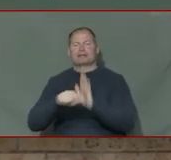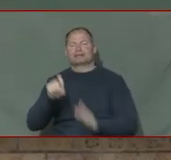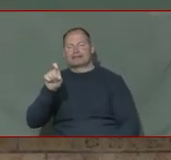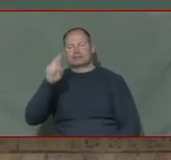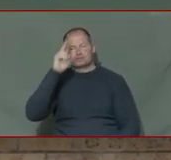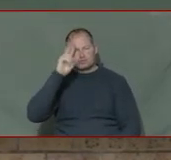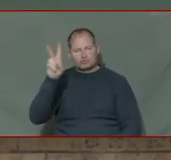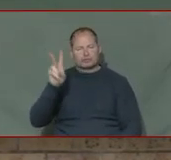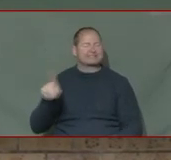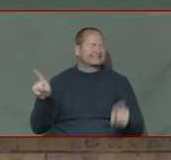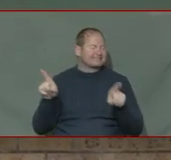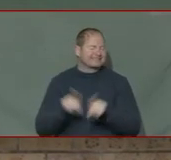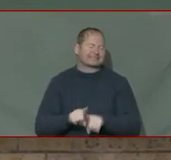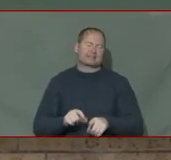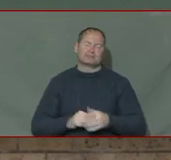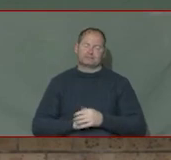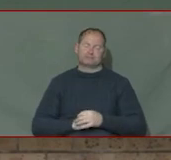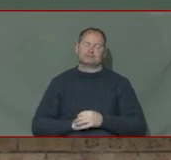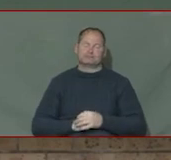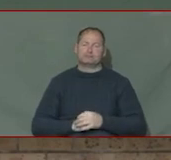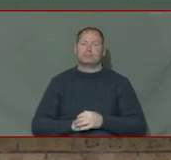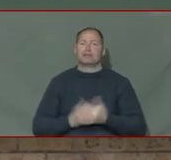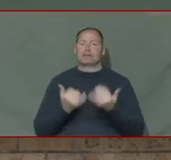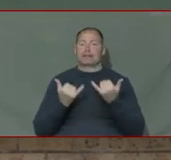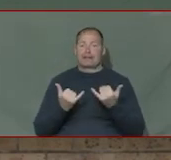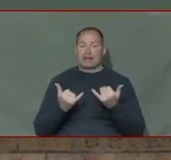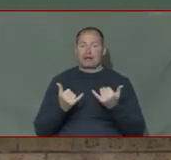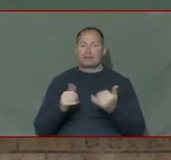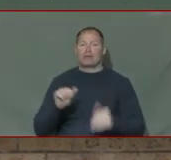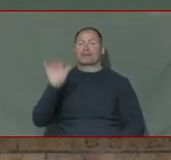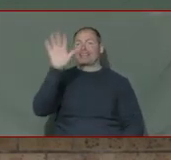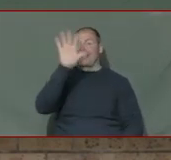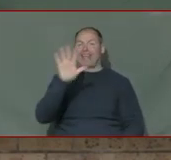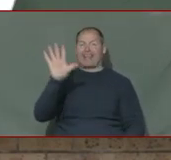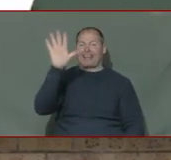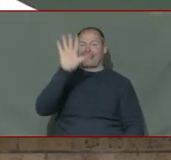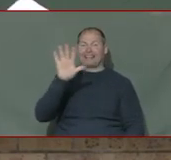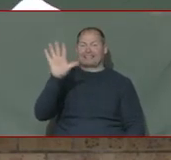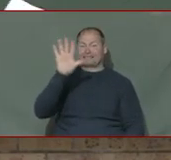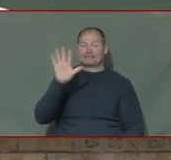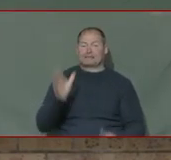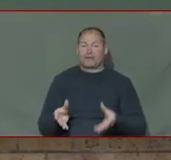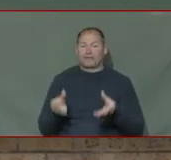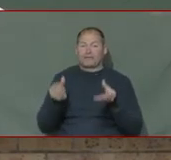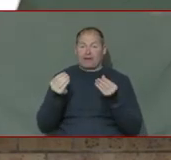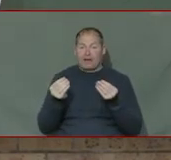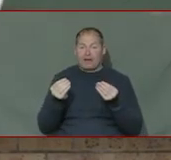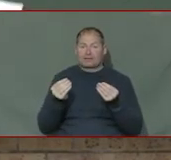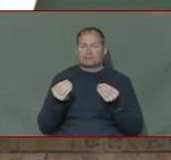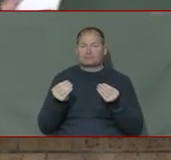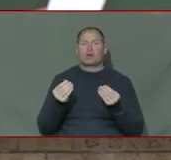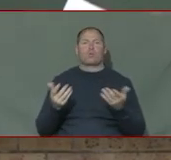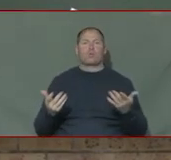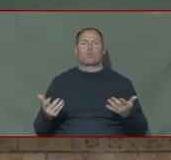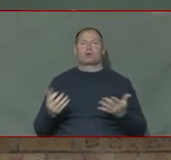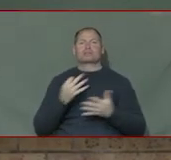order for me to find the area is given as factors,